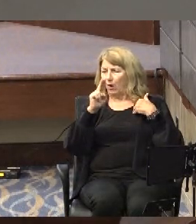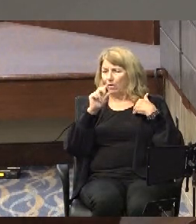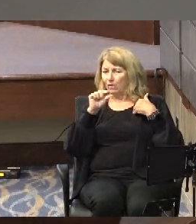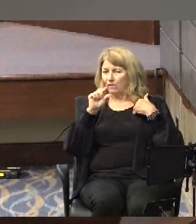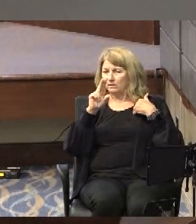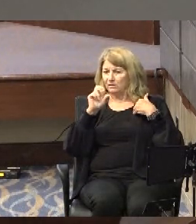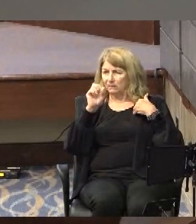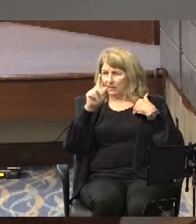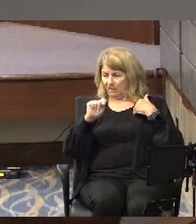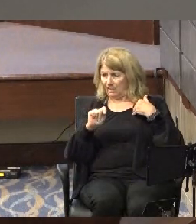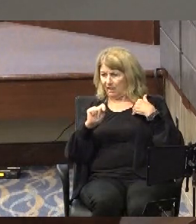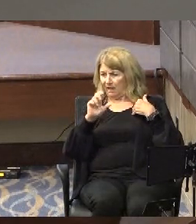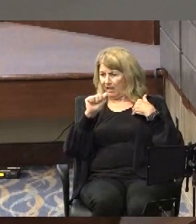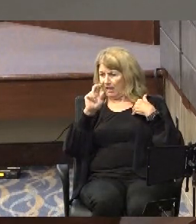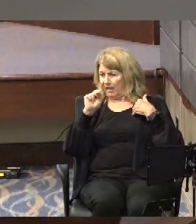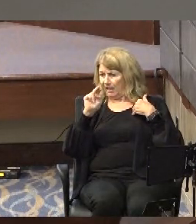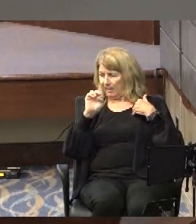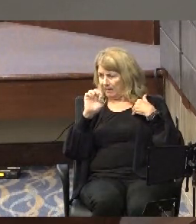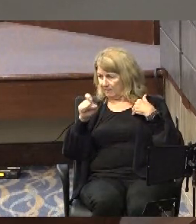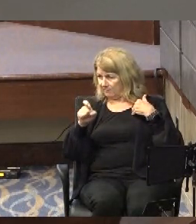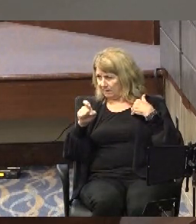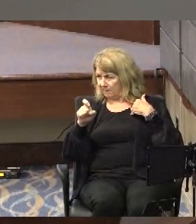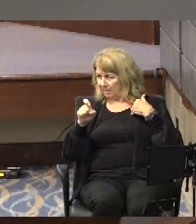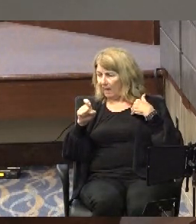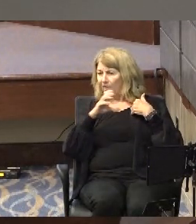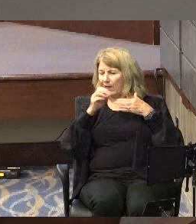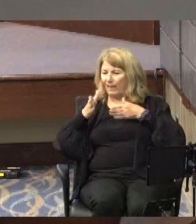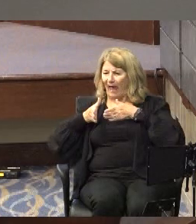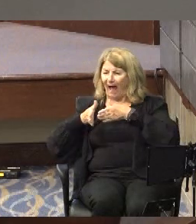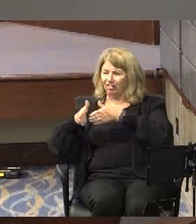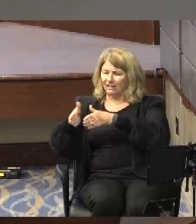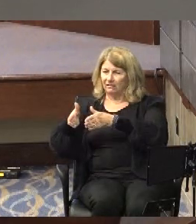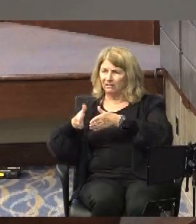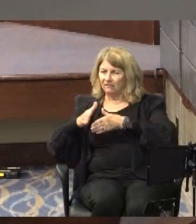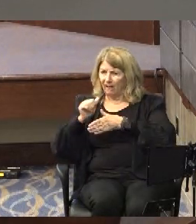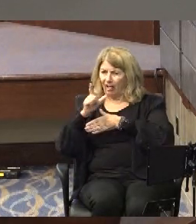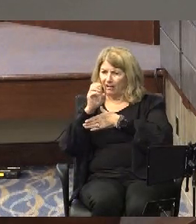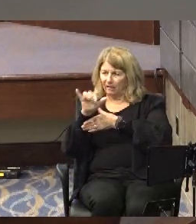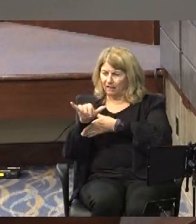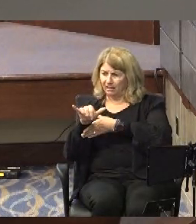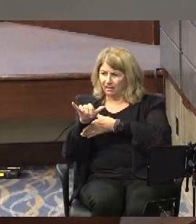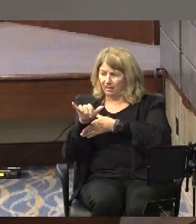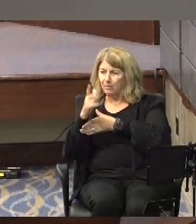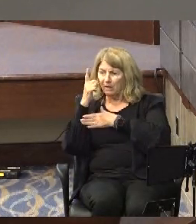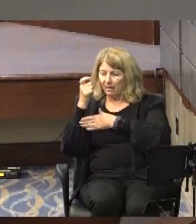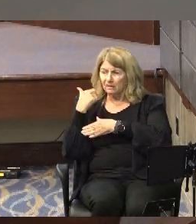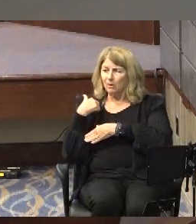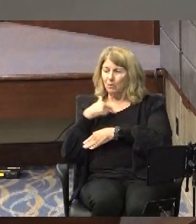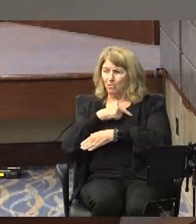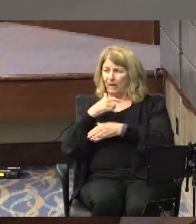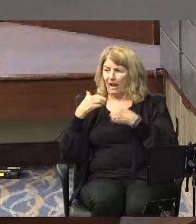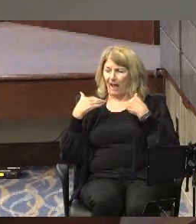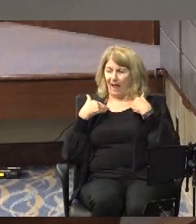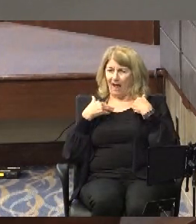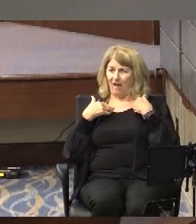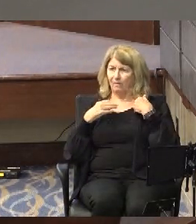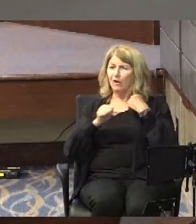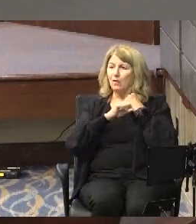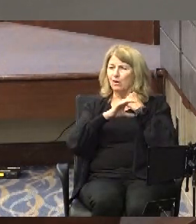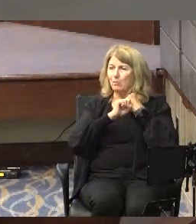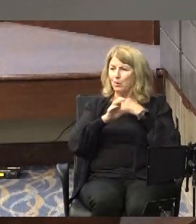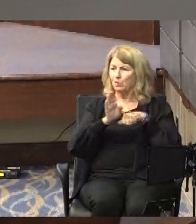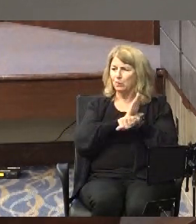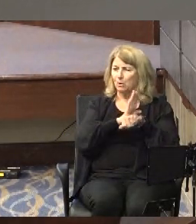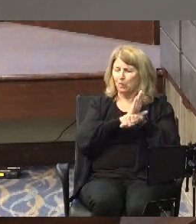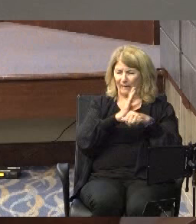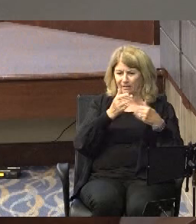actually in a kind of unique position. We're on an island, is what we call it. Because we have commercial right beside us, I have the apartment complex